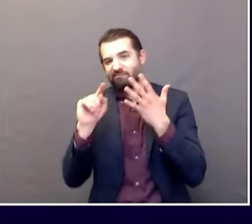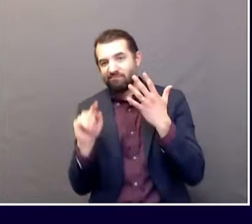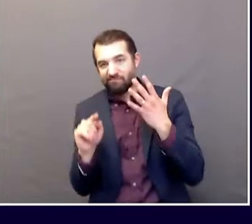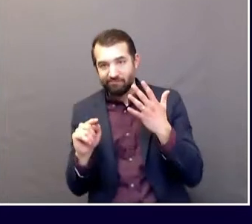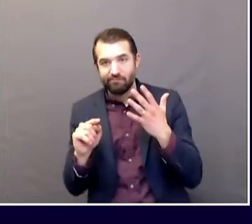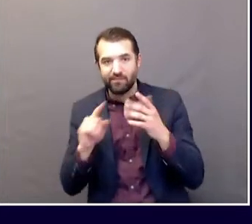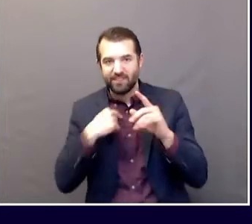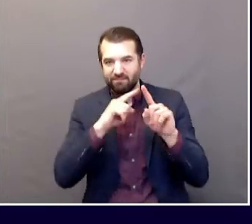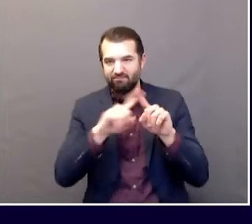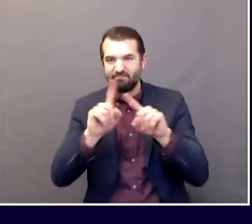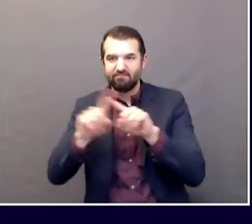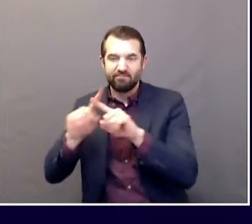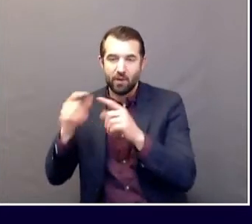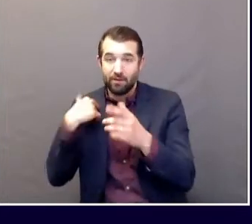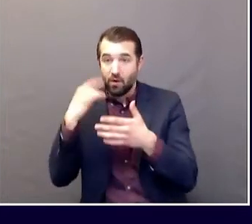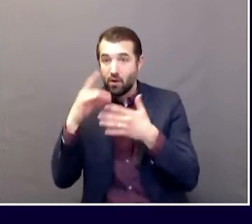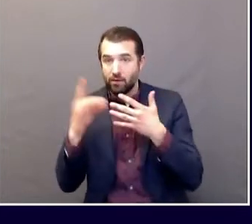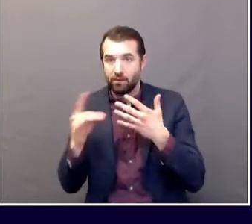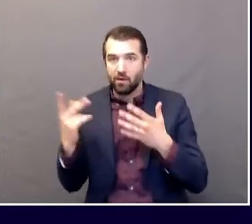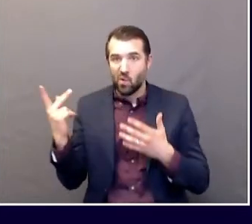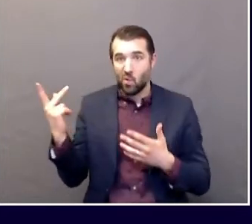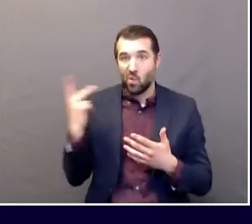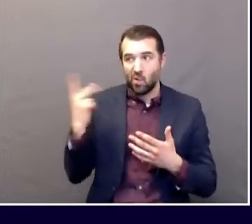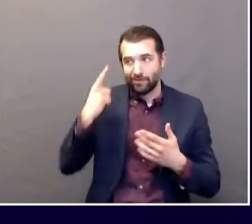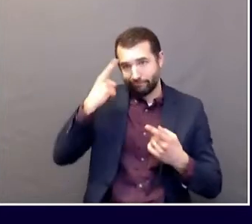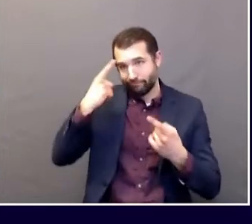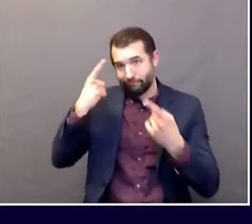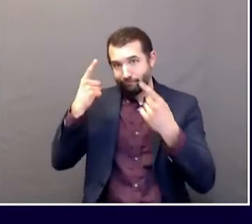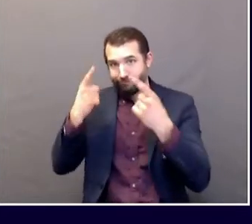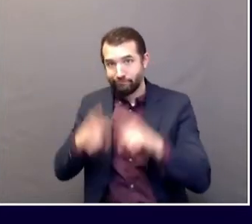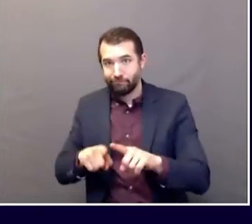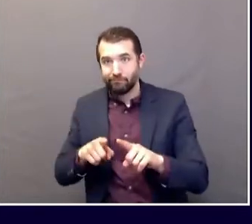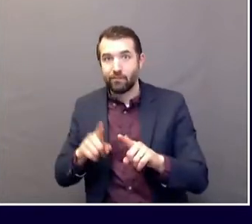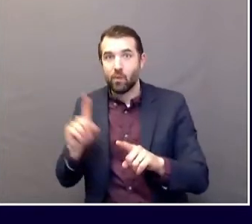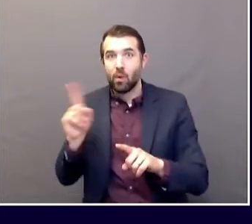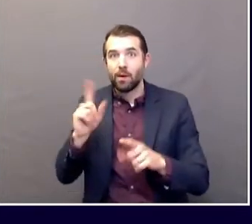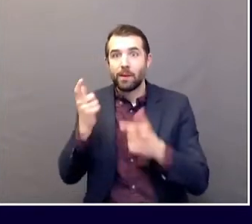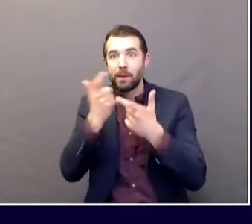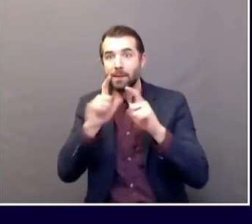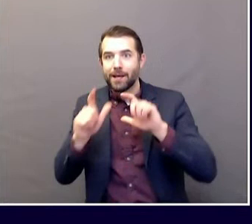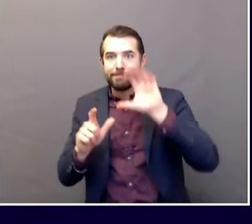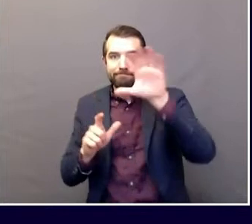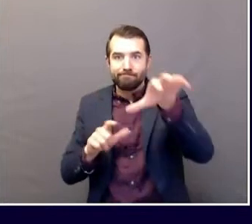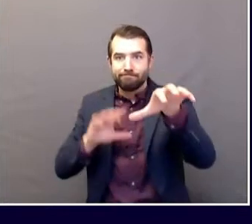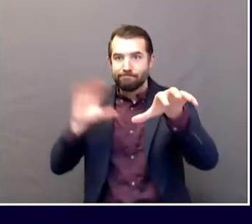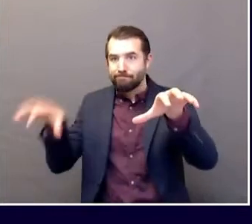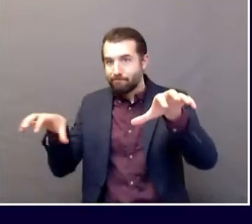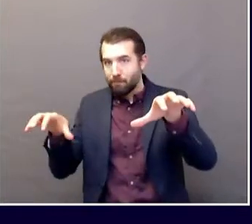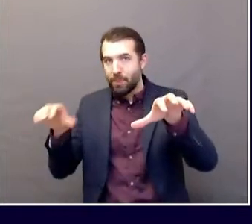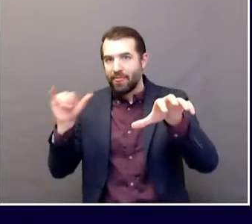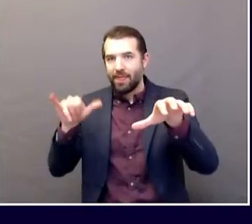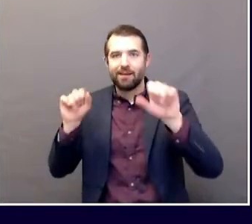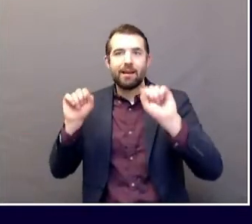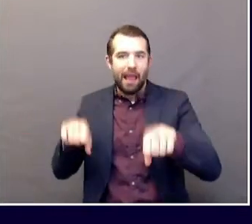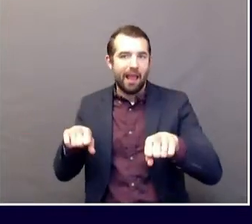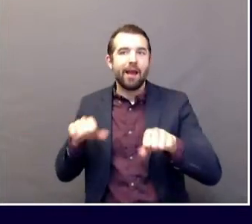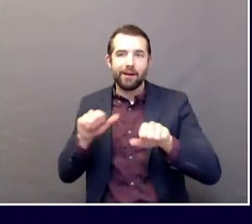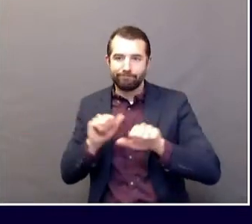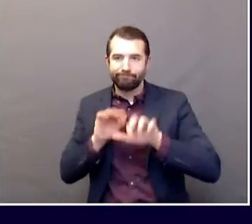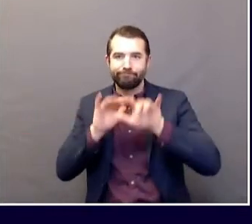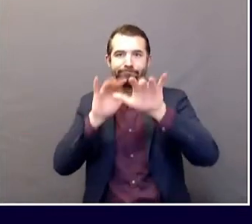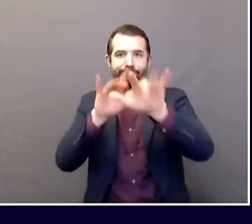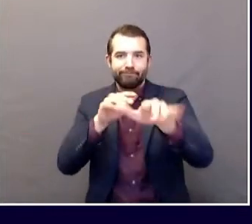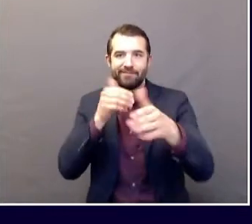about the fact that these large throughput sites, for folks who are able to access them, are a way to come in and get vaccinated